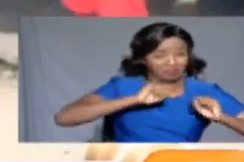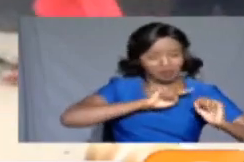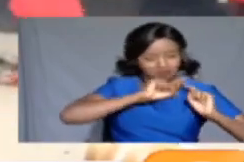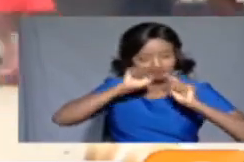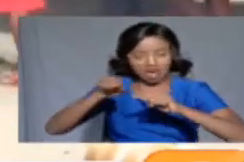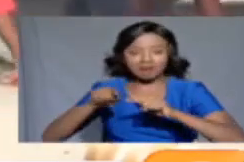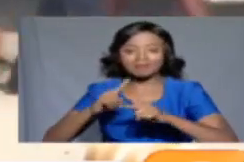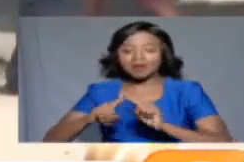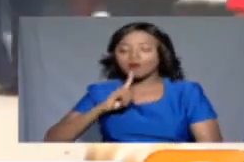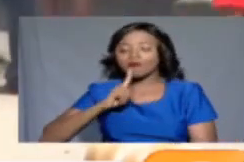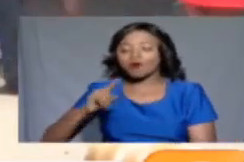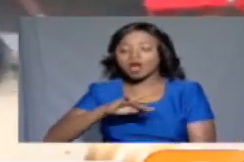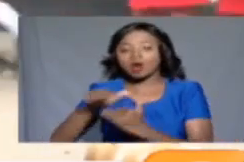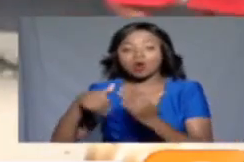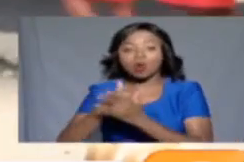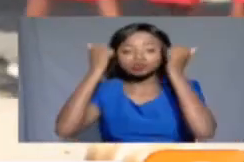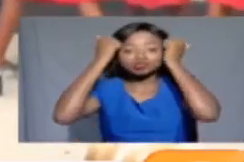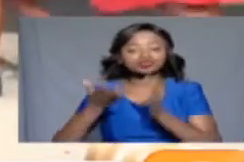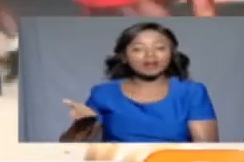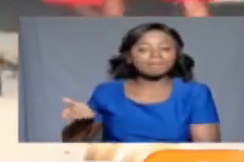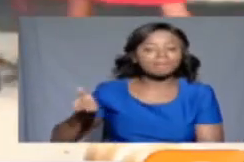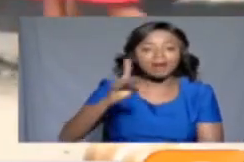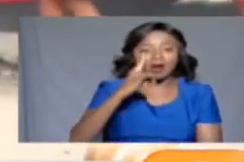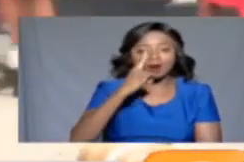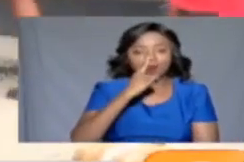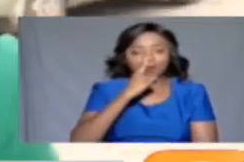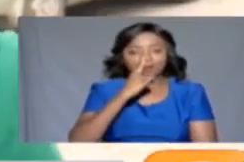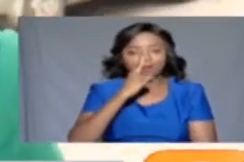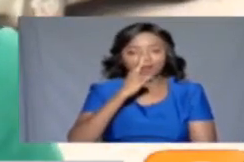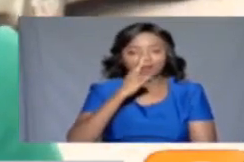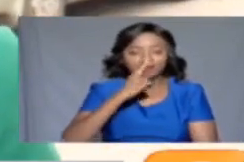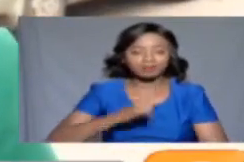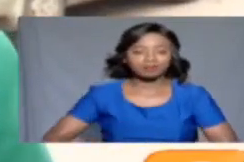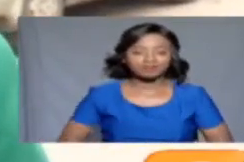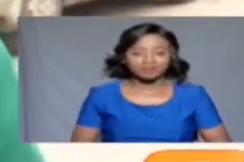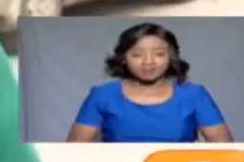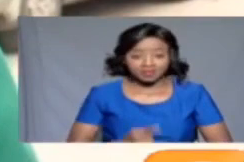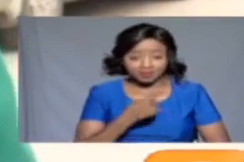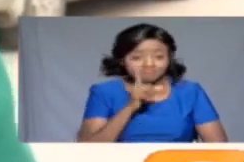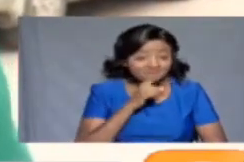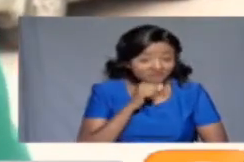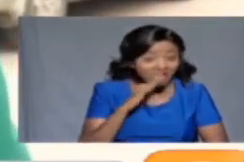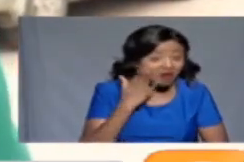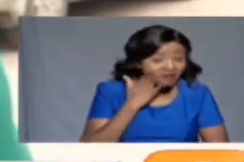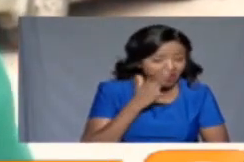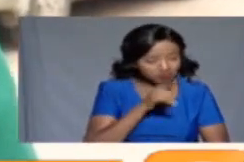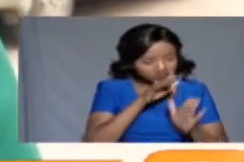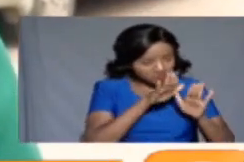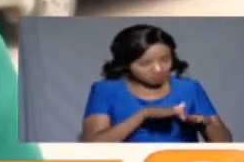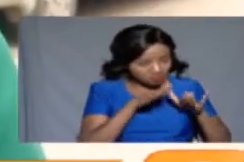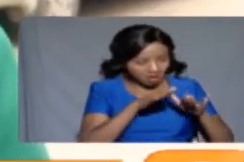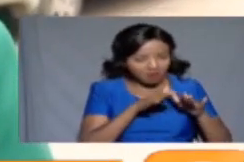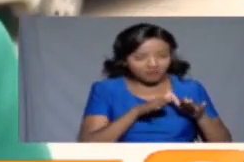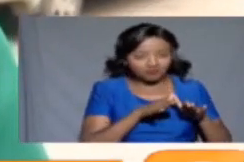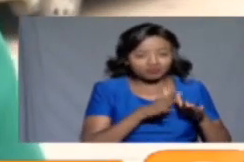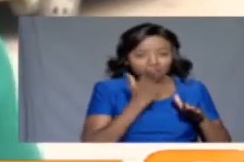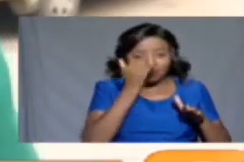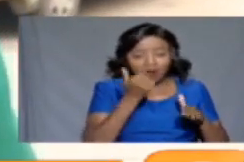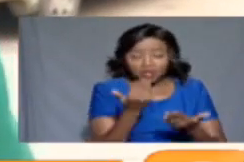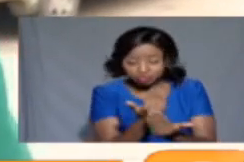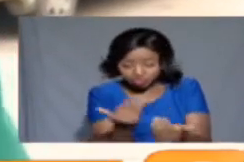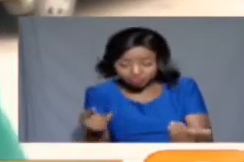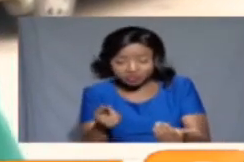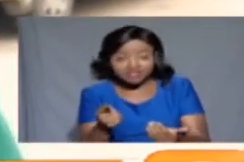the students back home in what they termed as an early midterm. Parents, you must ensure your children